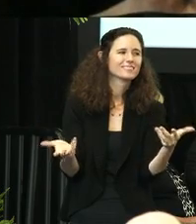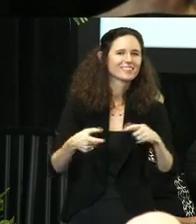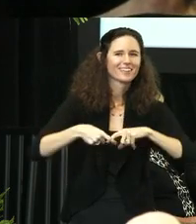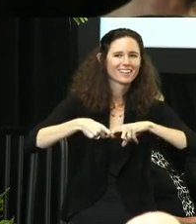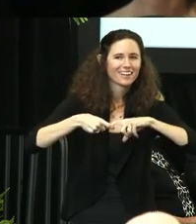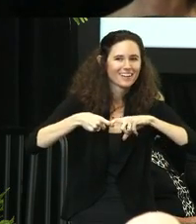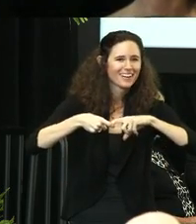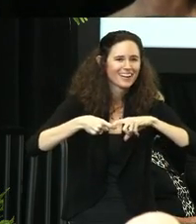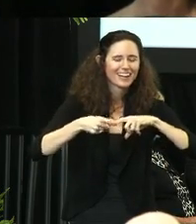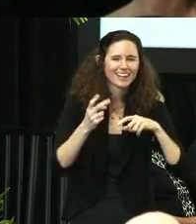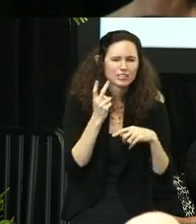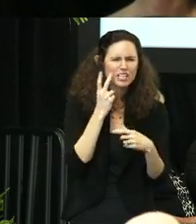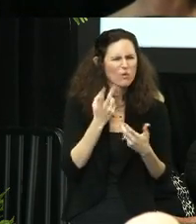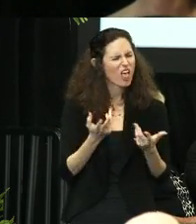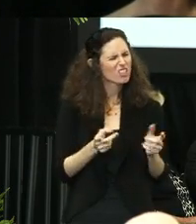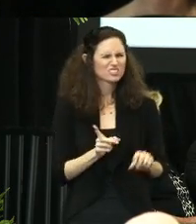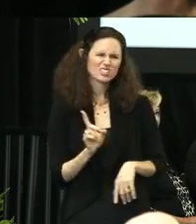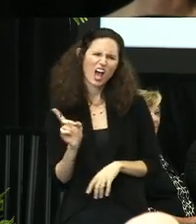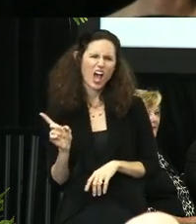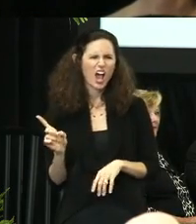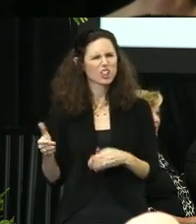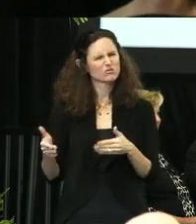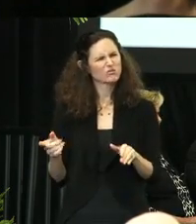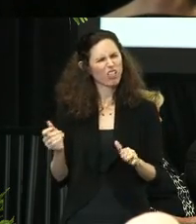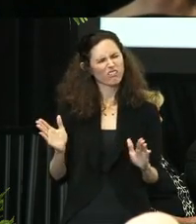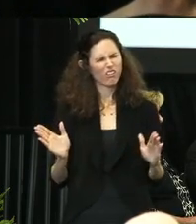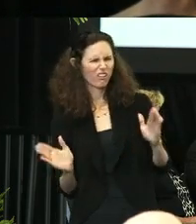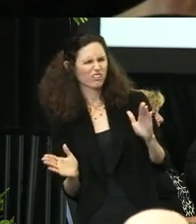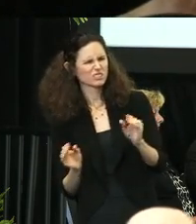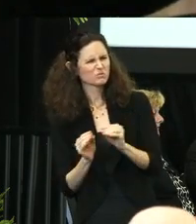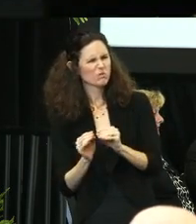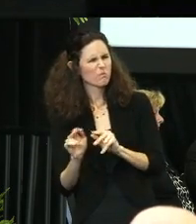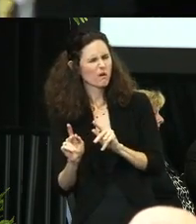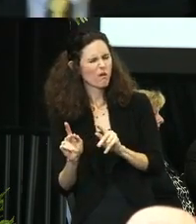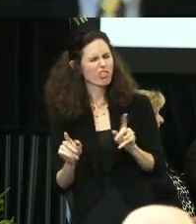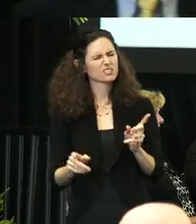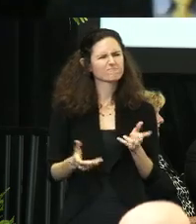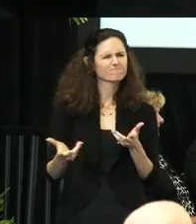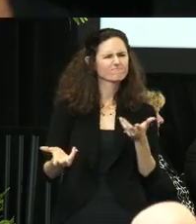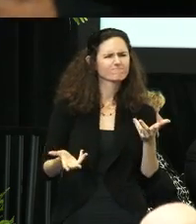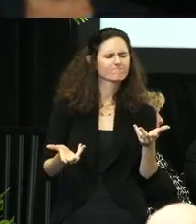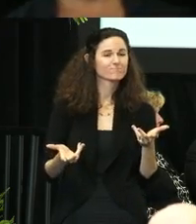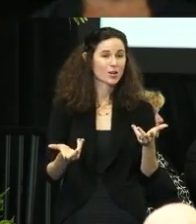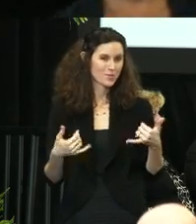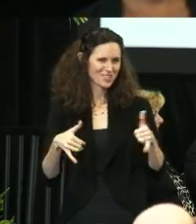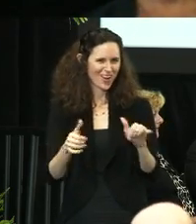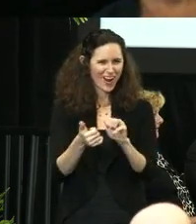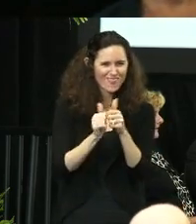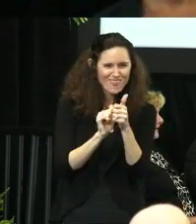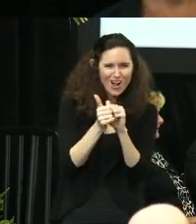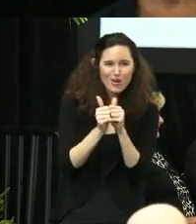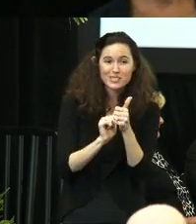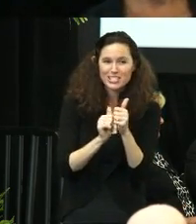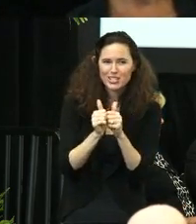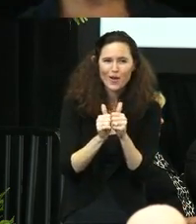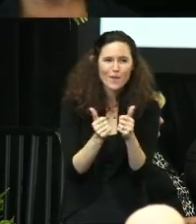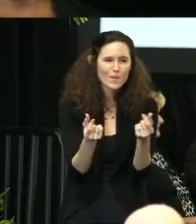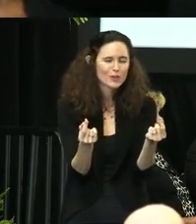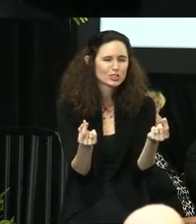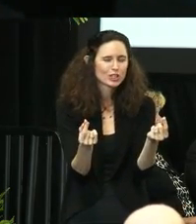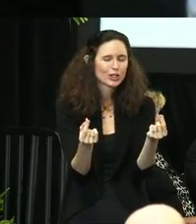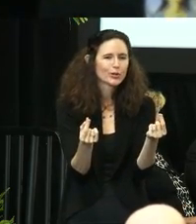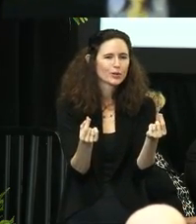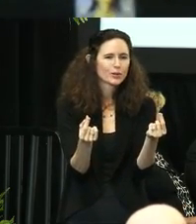is see which side well, this side of the room's a little more tilted. More people are on this side, but we're still gonna have a little competition, and what I'd like you to do